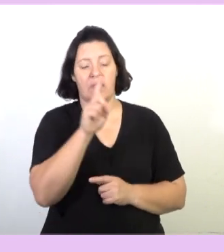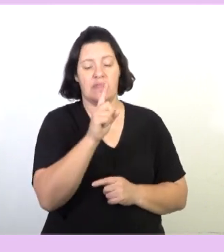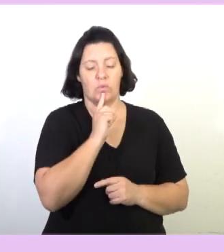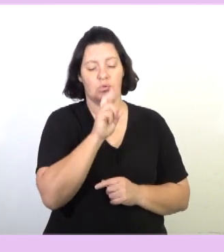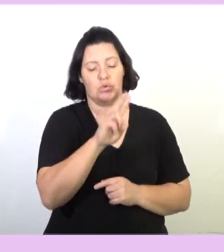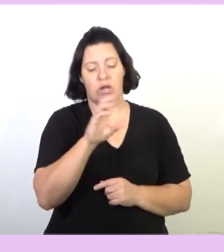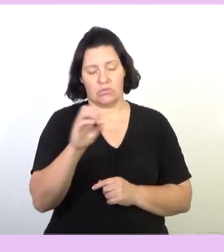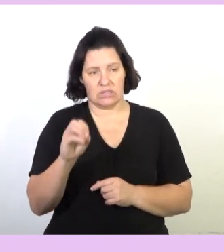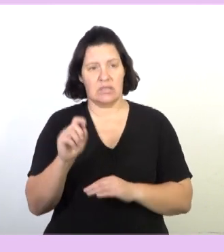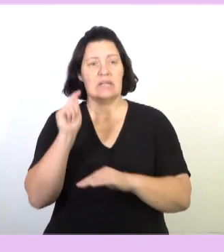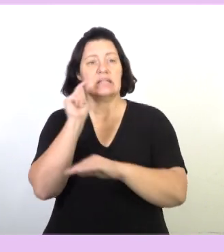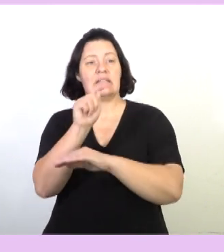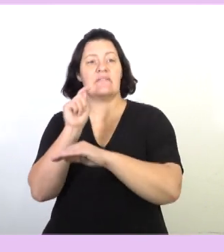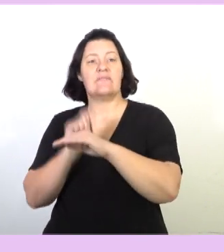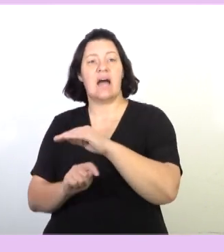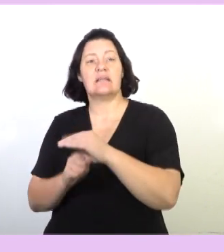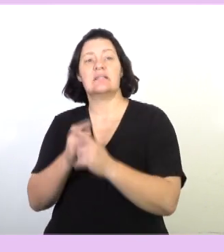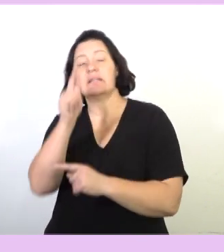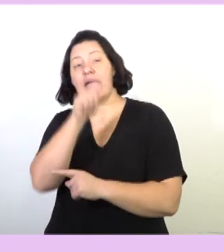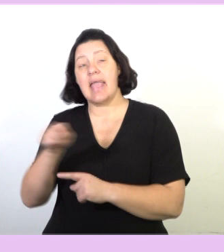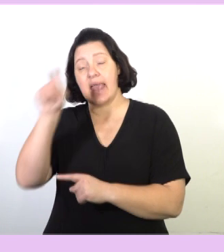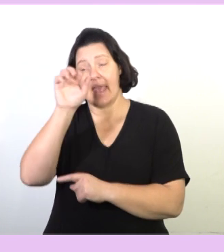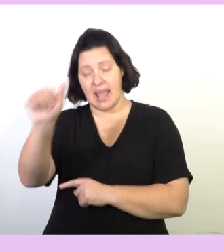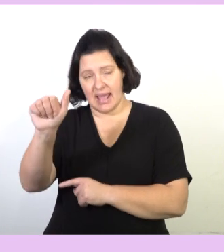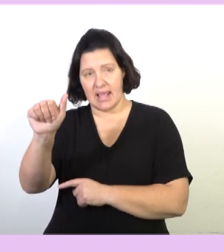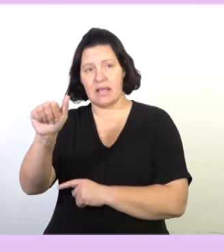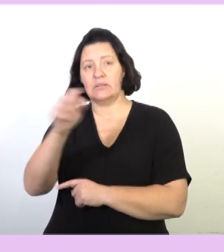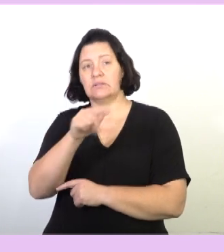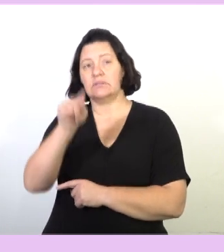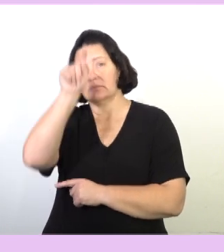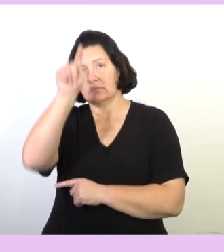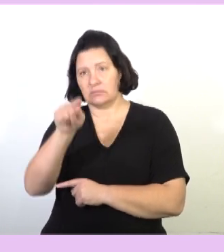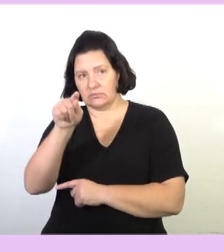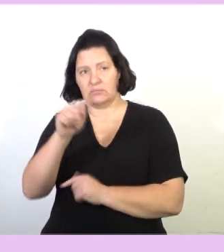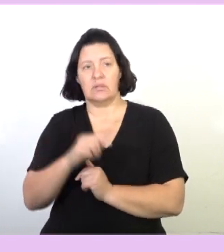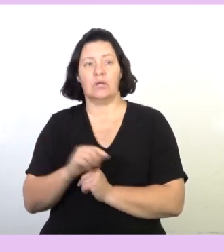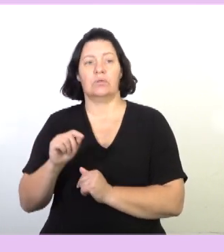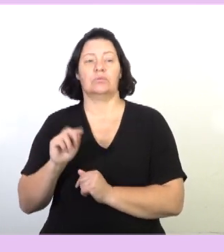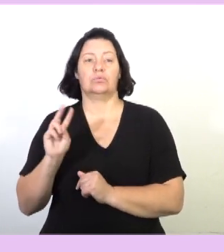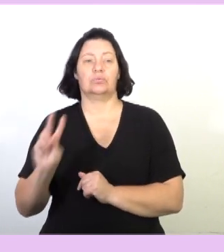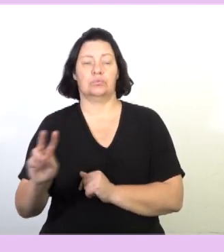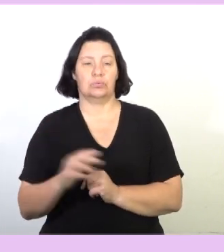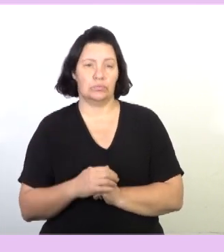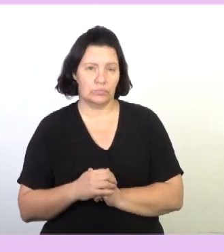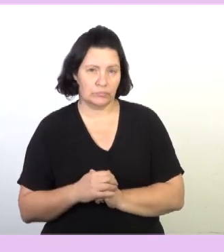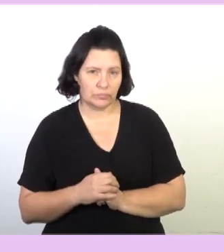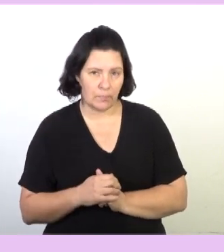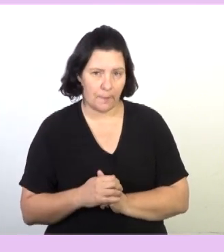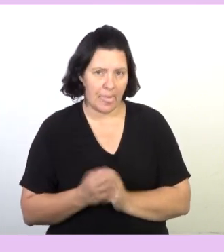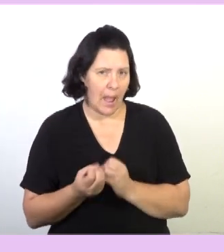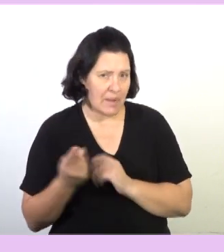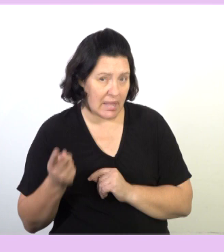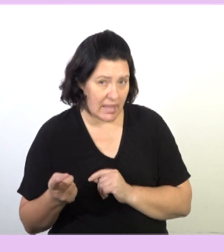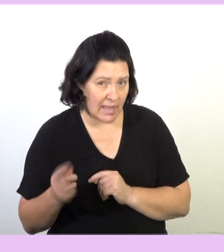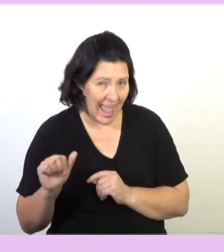1,200. Remember, we are looking for missing value A. So it will go there. How many